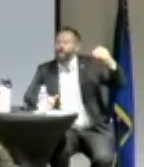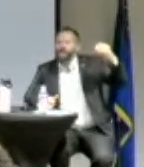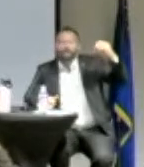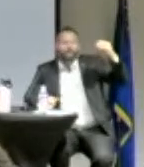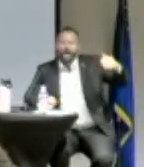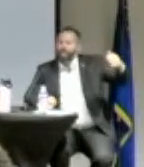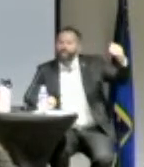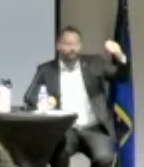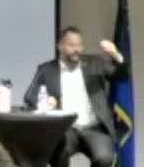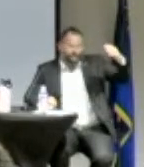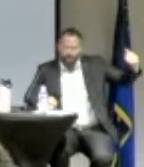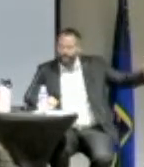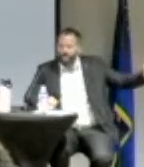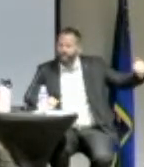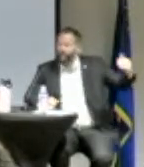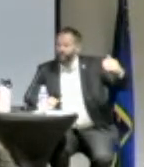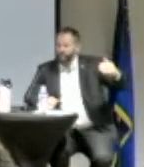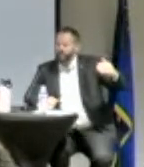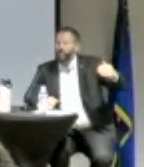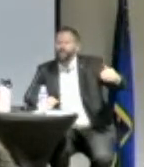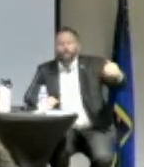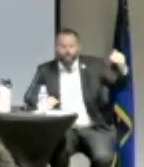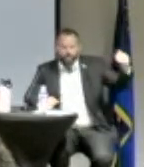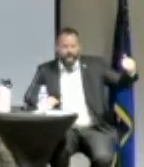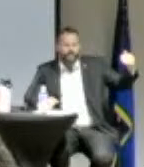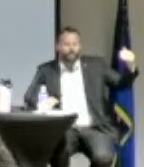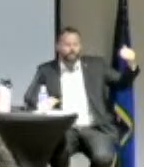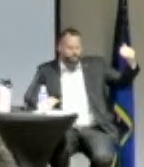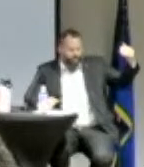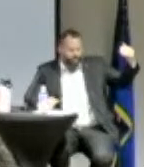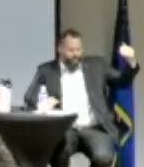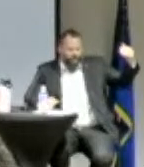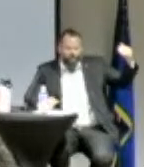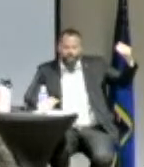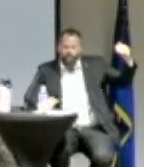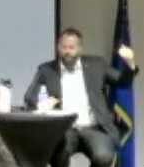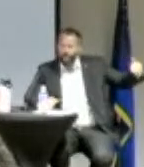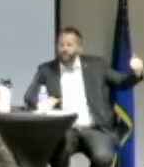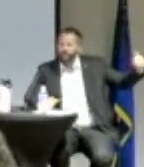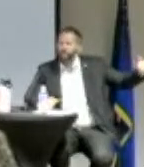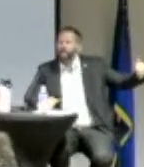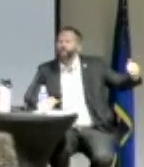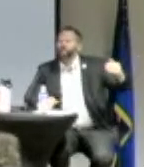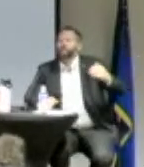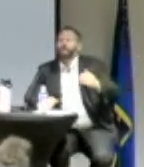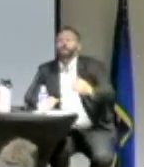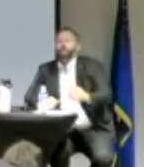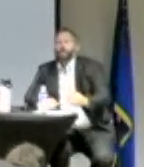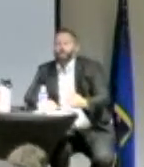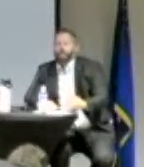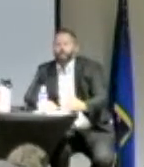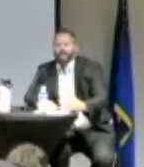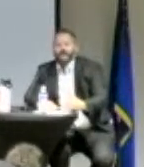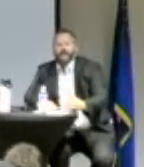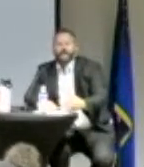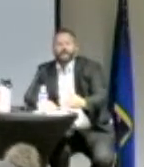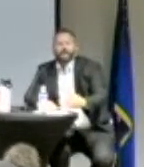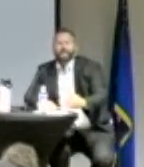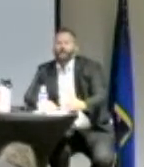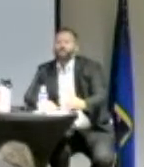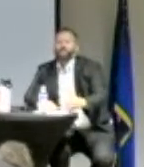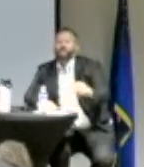same life experiences that our students are, that are creating those stressors in your life. So to be able to